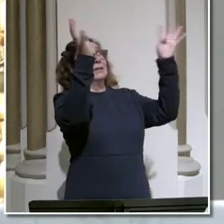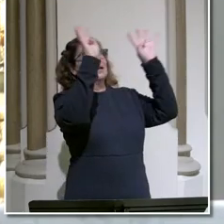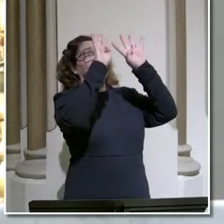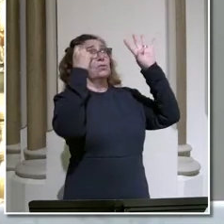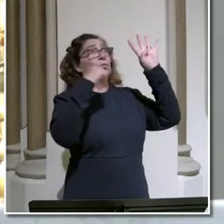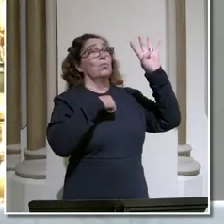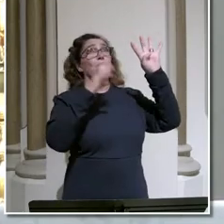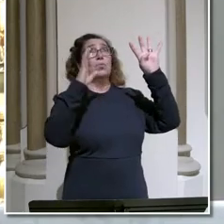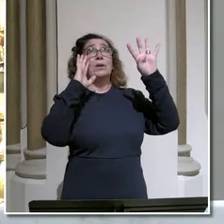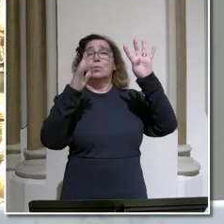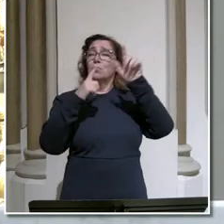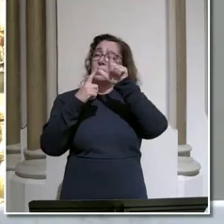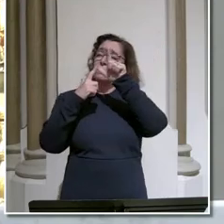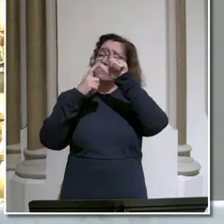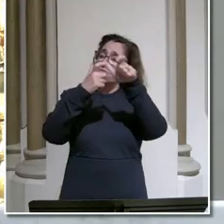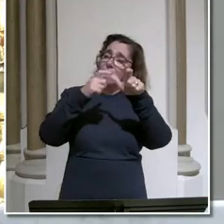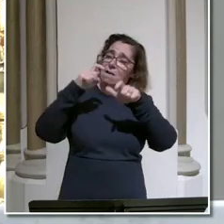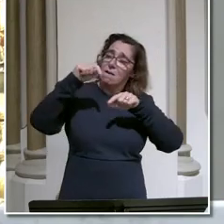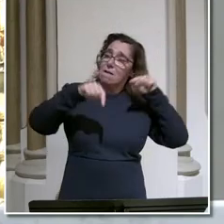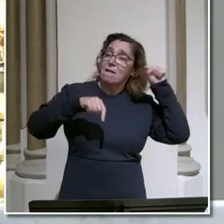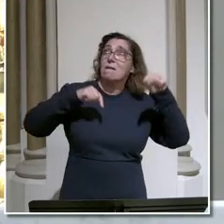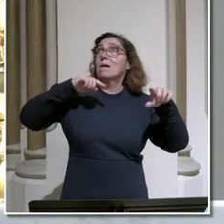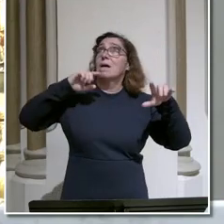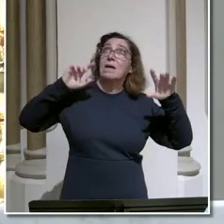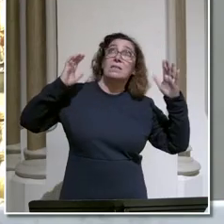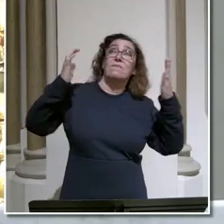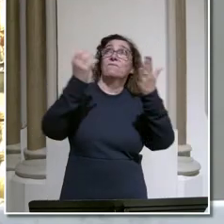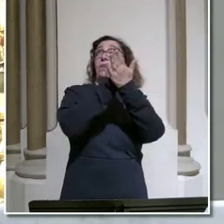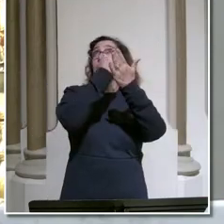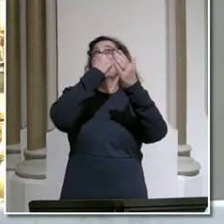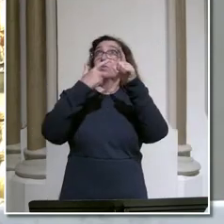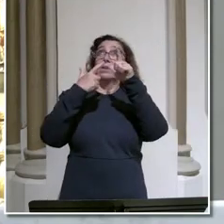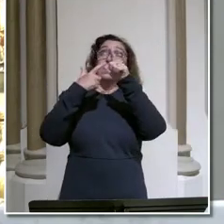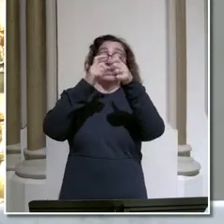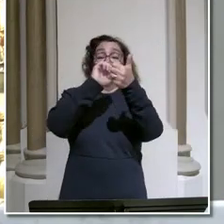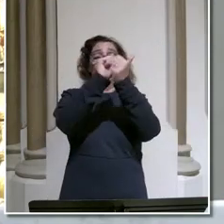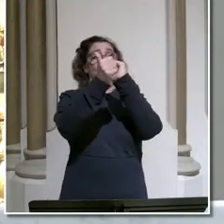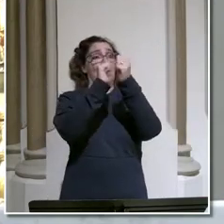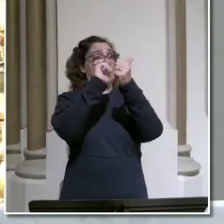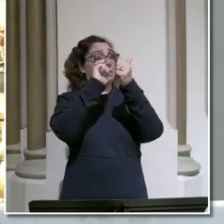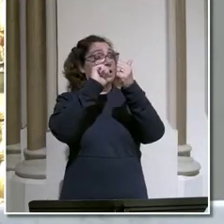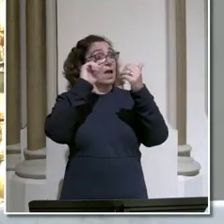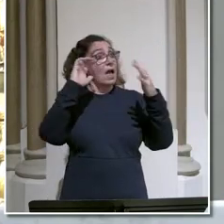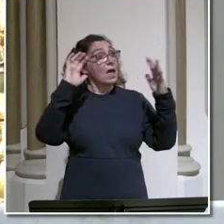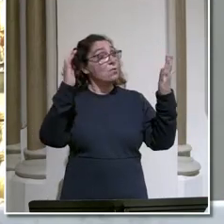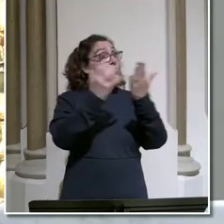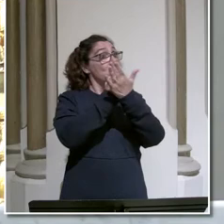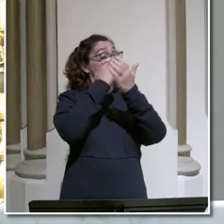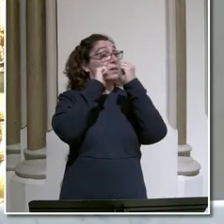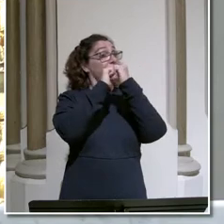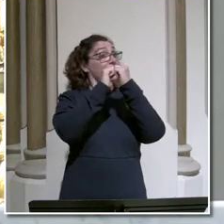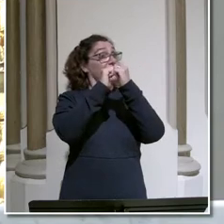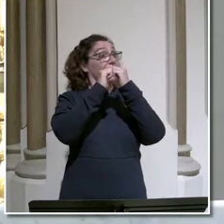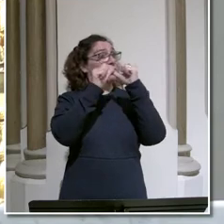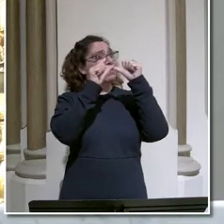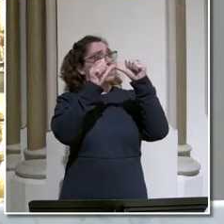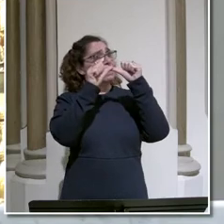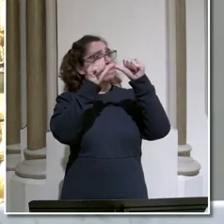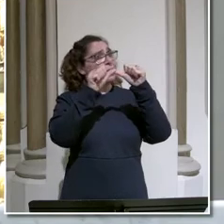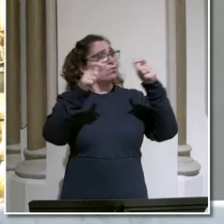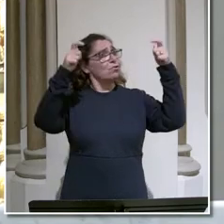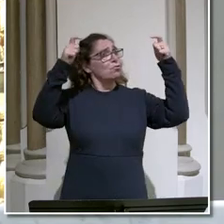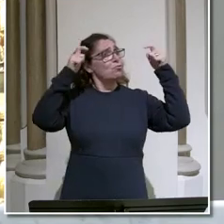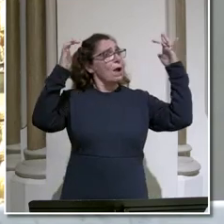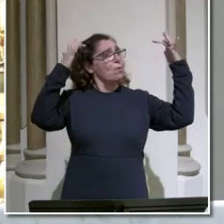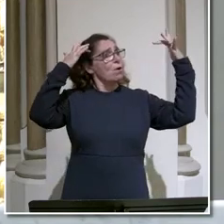run as victors in the race before us and win with them the imperishable crown of glory